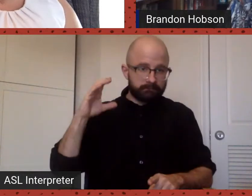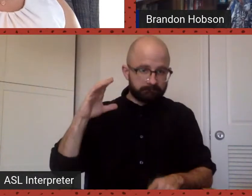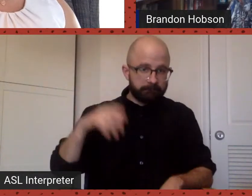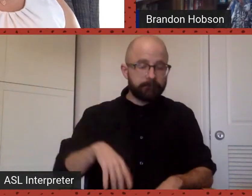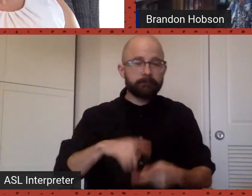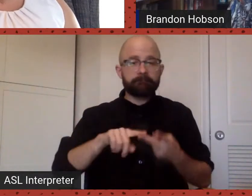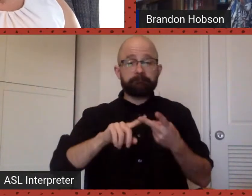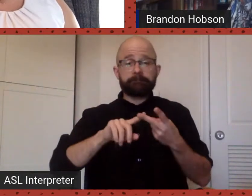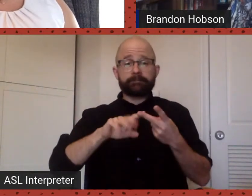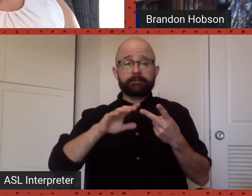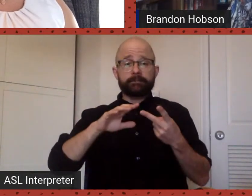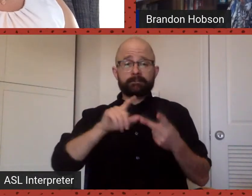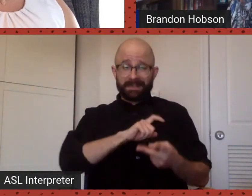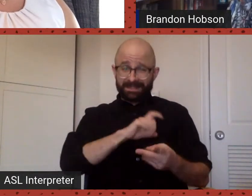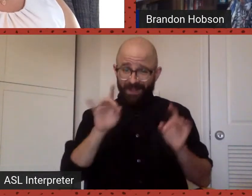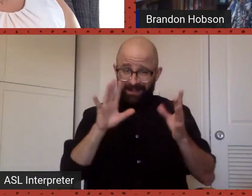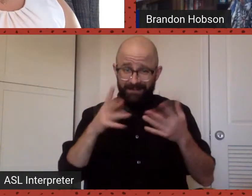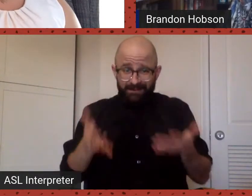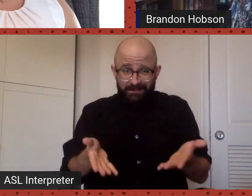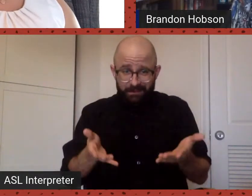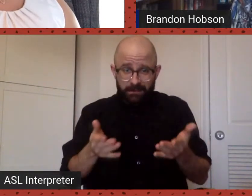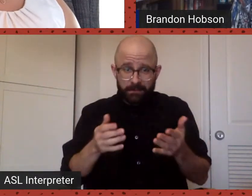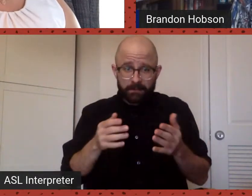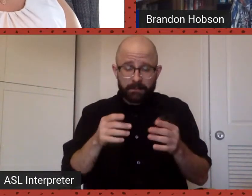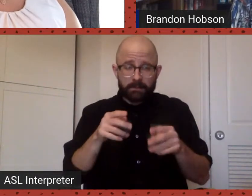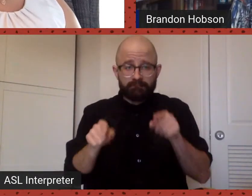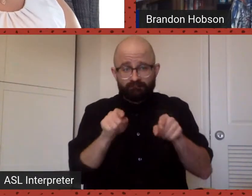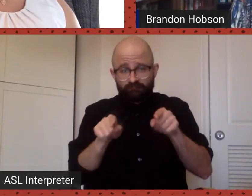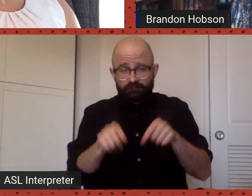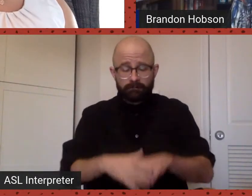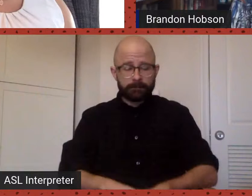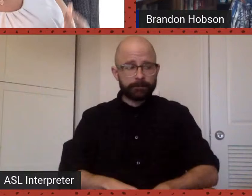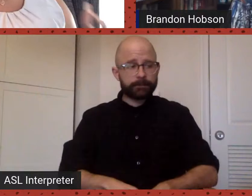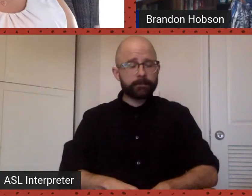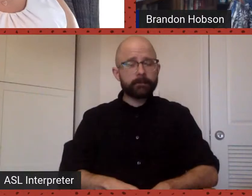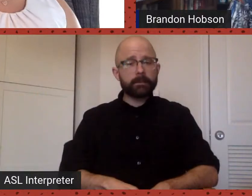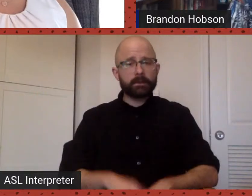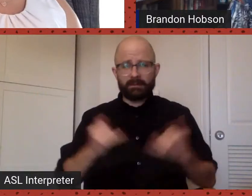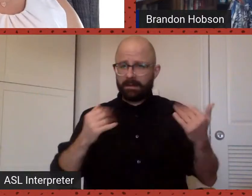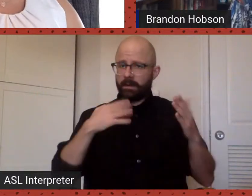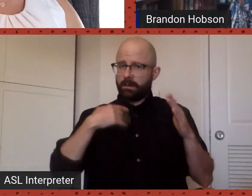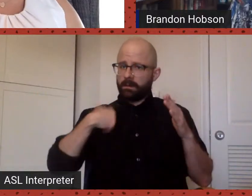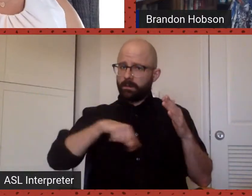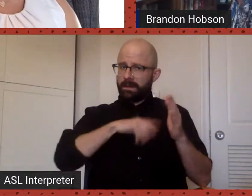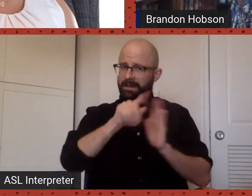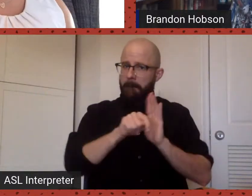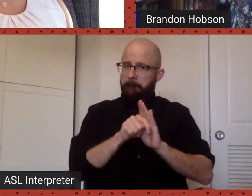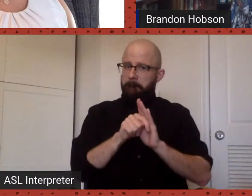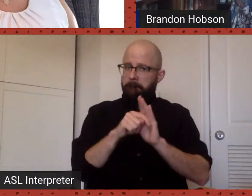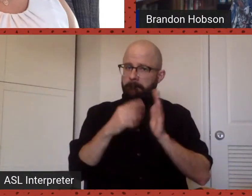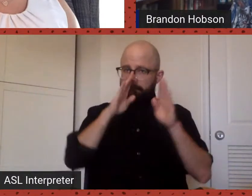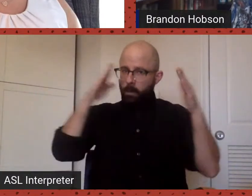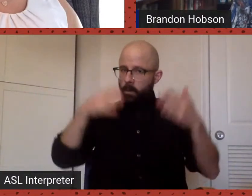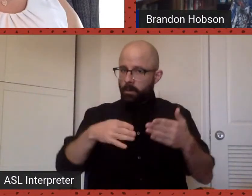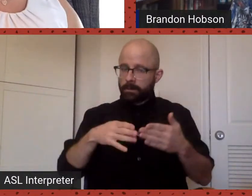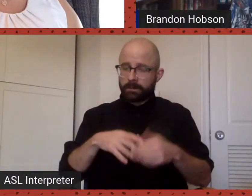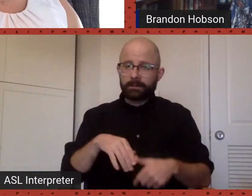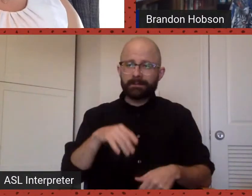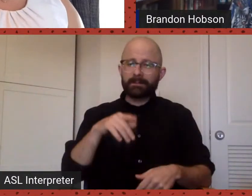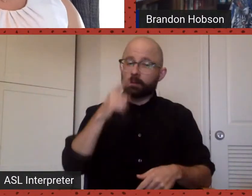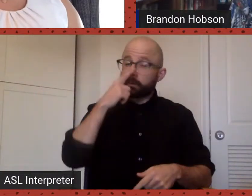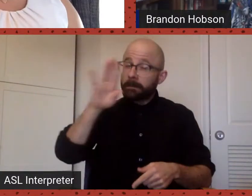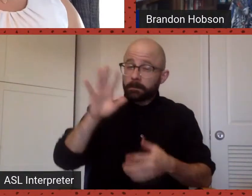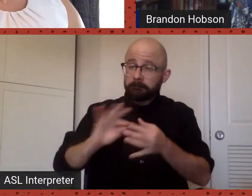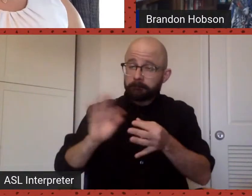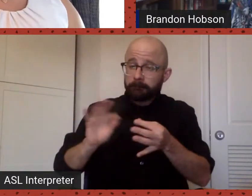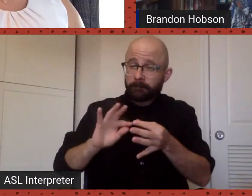particular. And so, could you speak a little bit? I know that you gestured toward this already, but